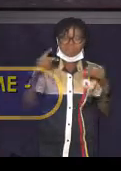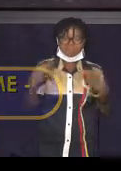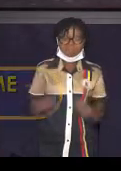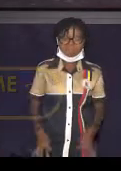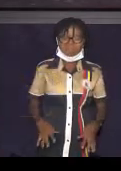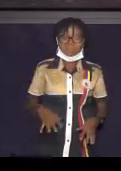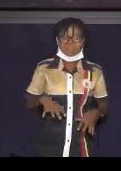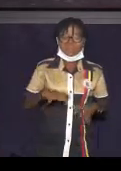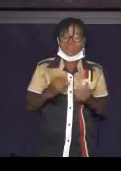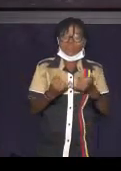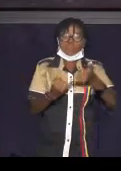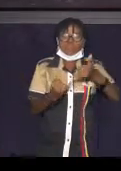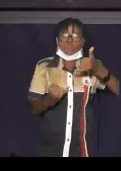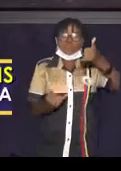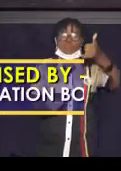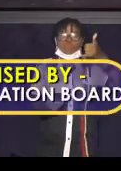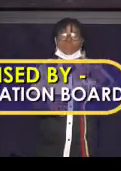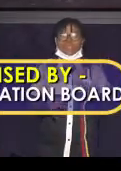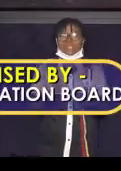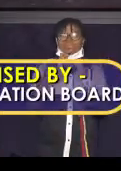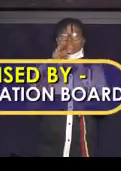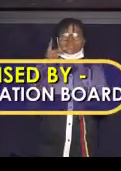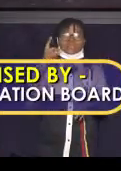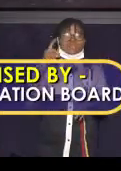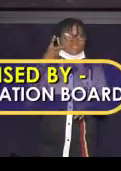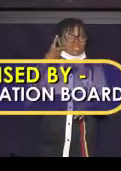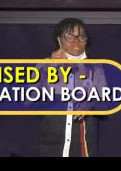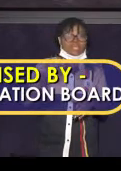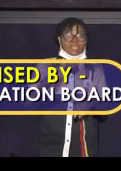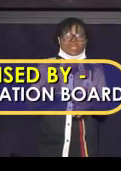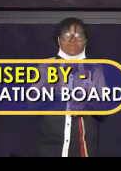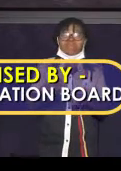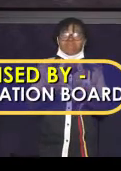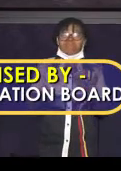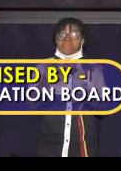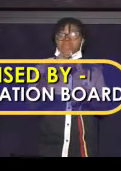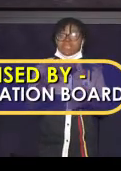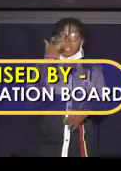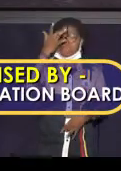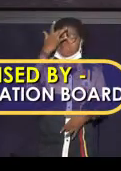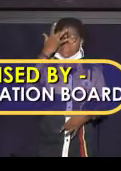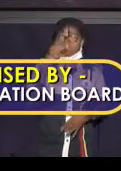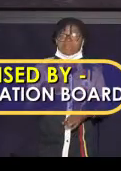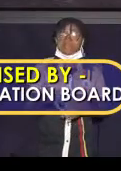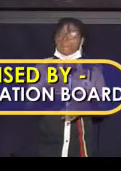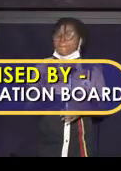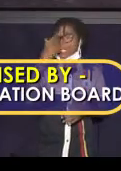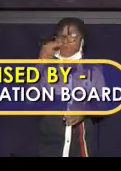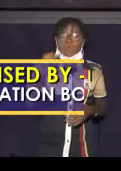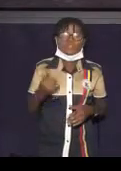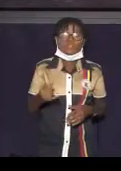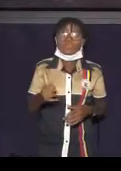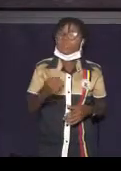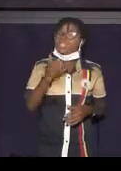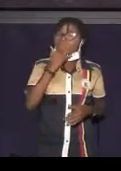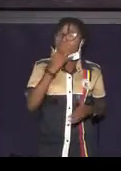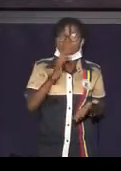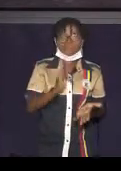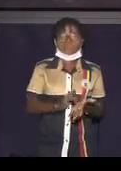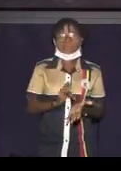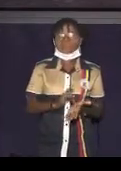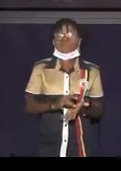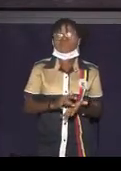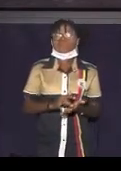people will start examining or looking at the person as if somebody is sick. Just because of taking those